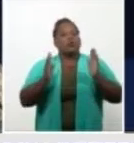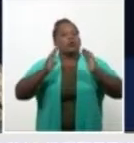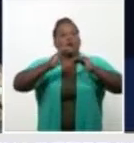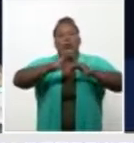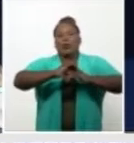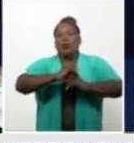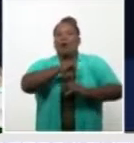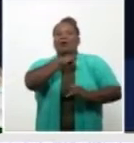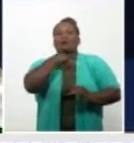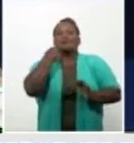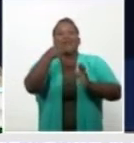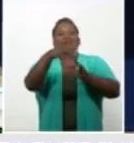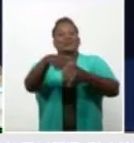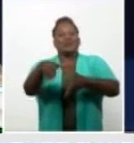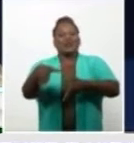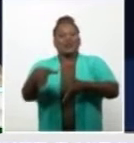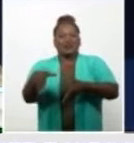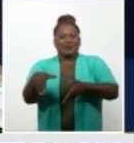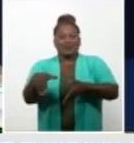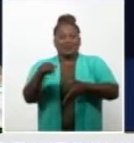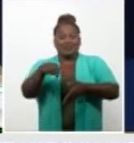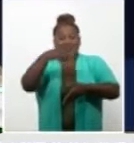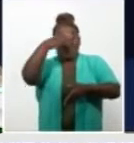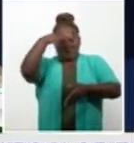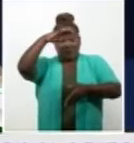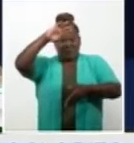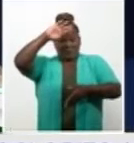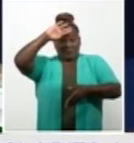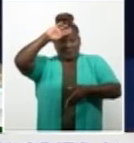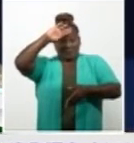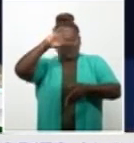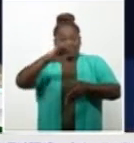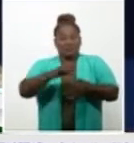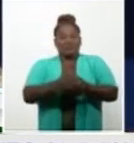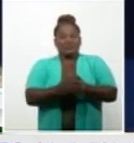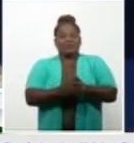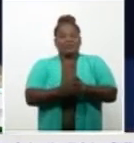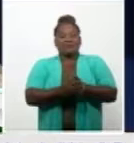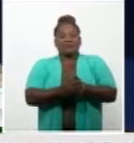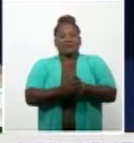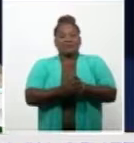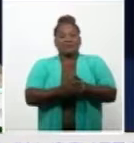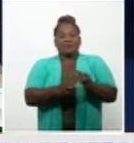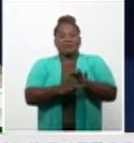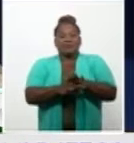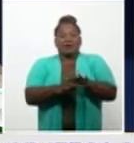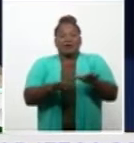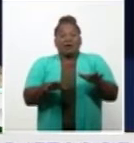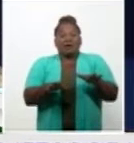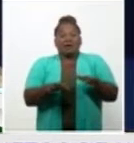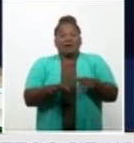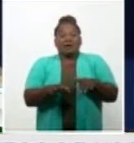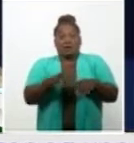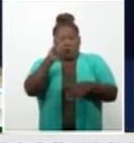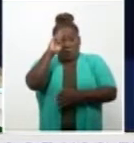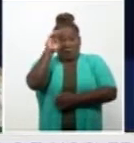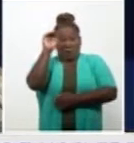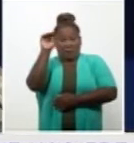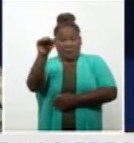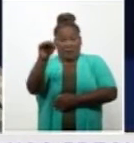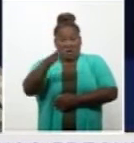consecutive day, we are not reporting fatalities in our country. And there